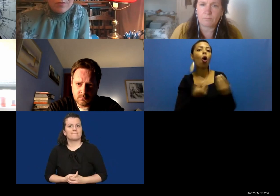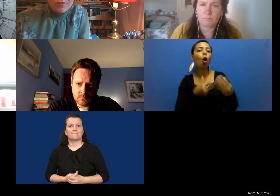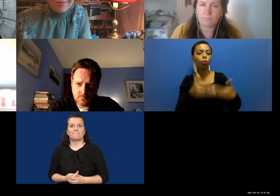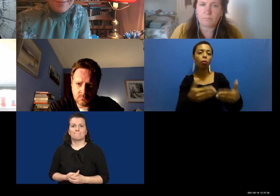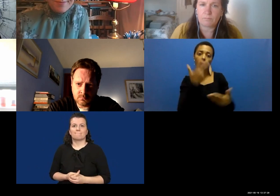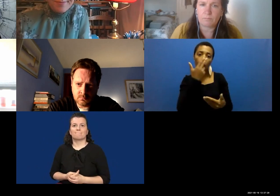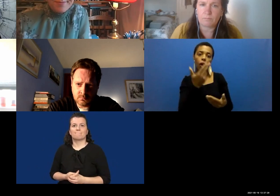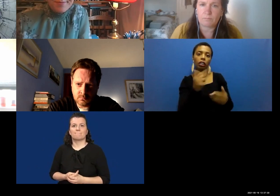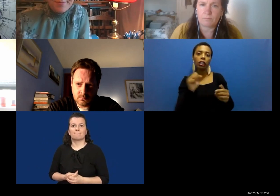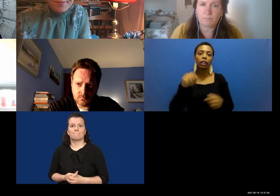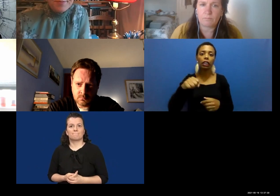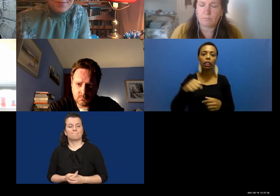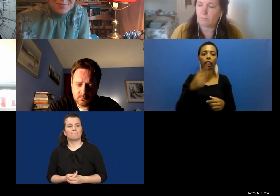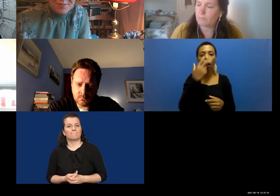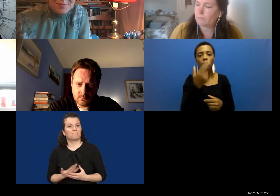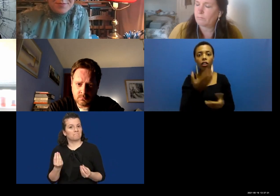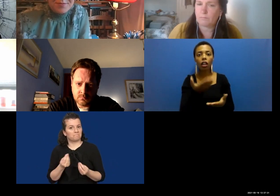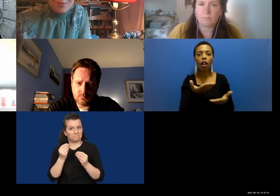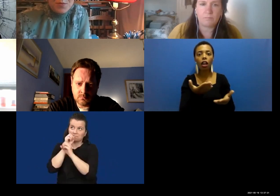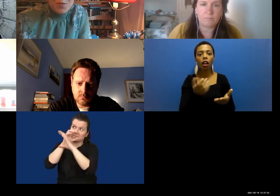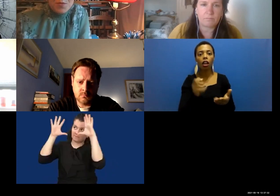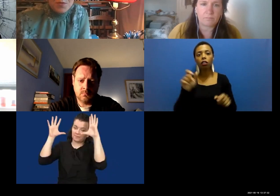the willingness.